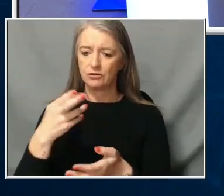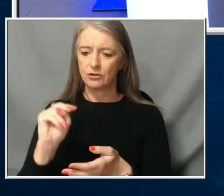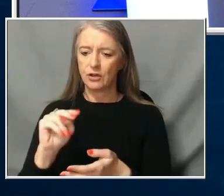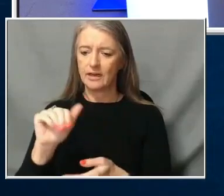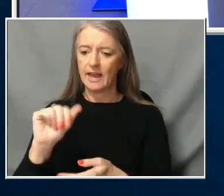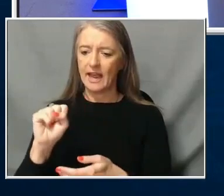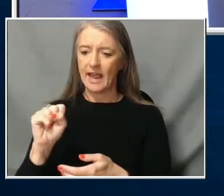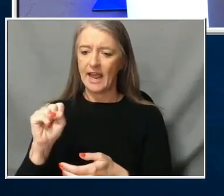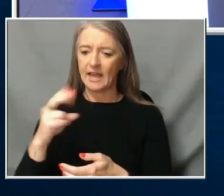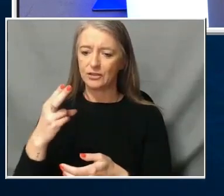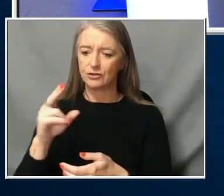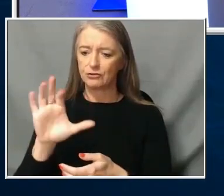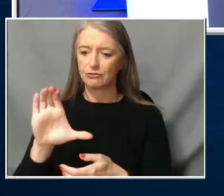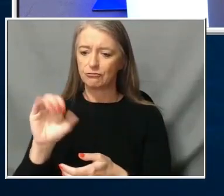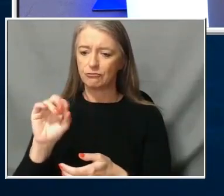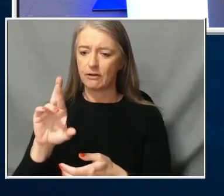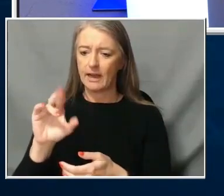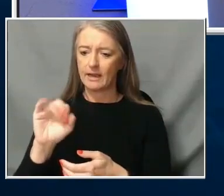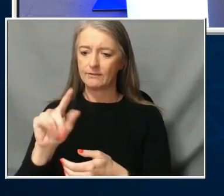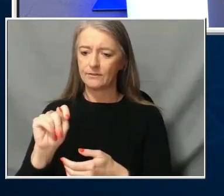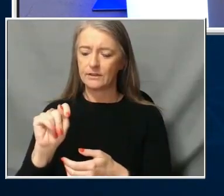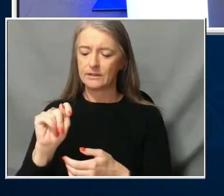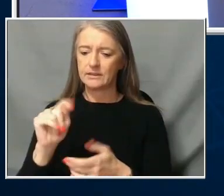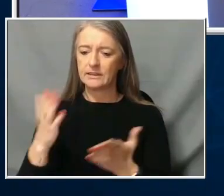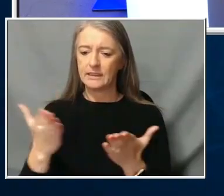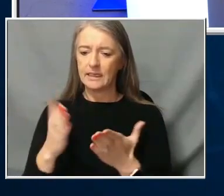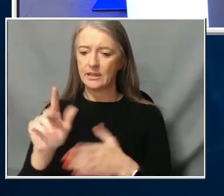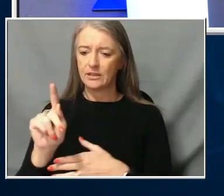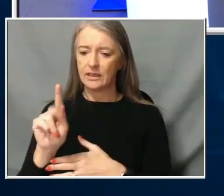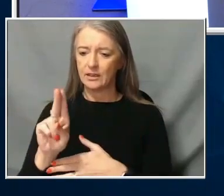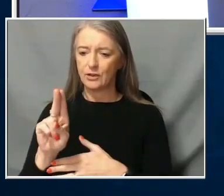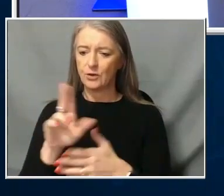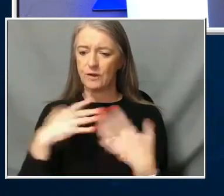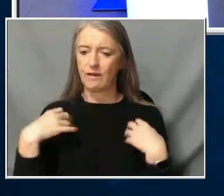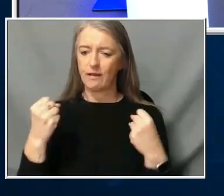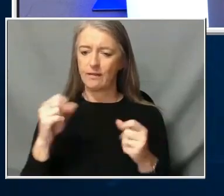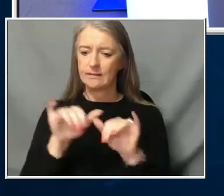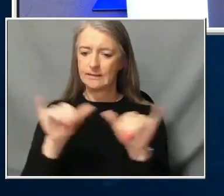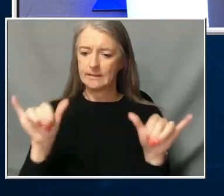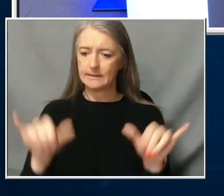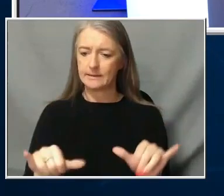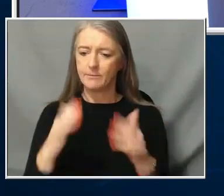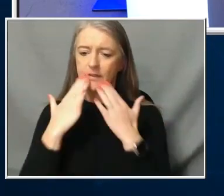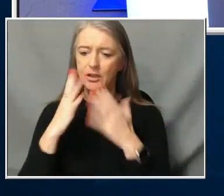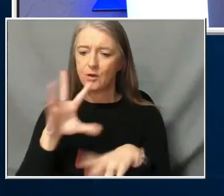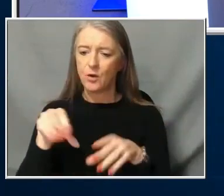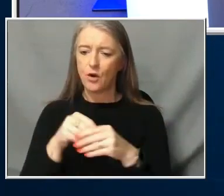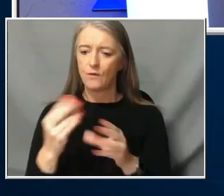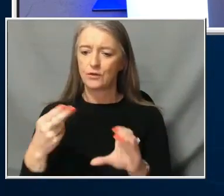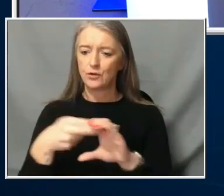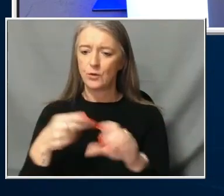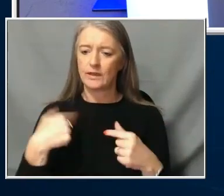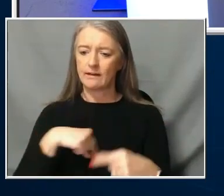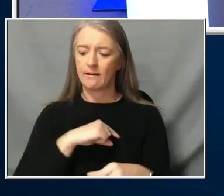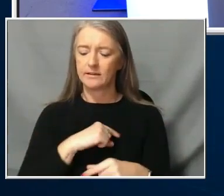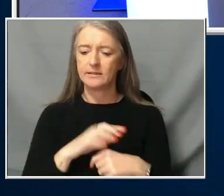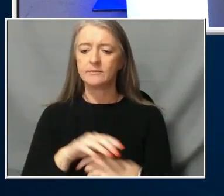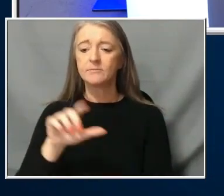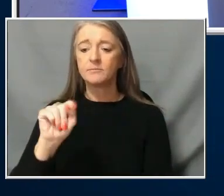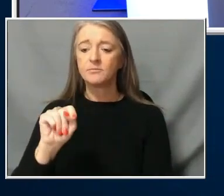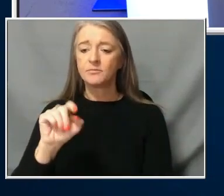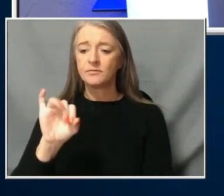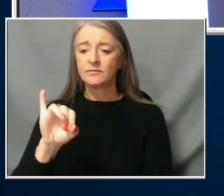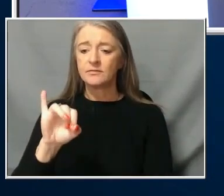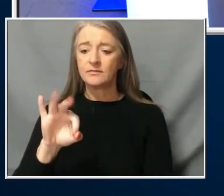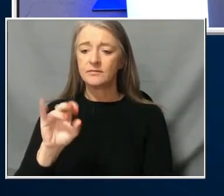colon and rectal surgeon here at the University of Kansas Health System. So thank you all for joining us. Tiffany, I would love it if you could take